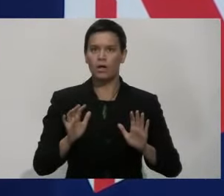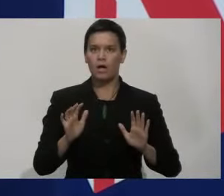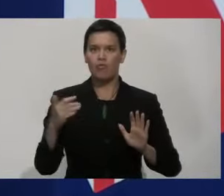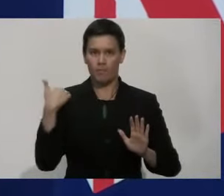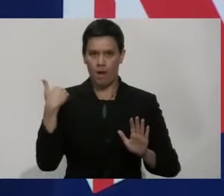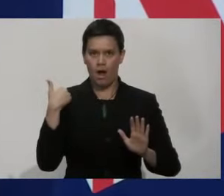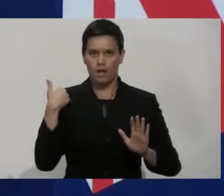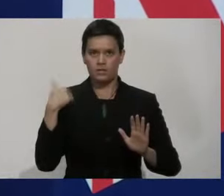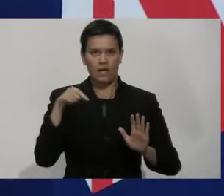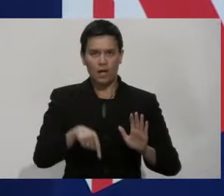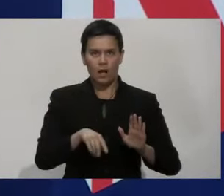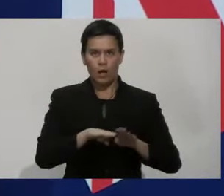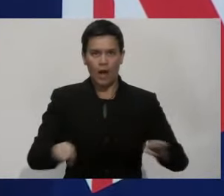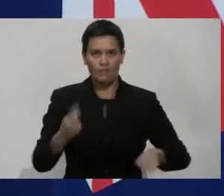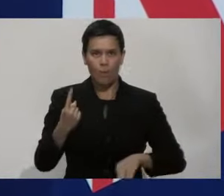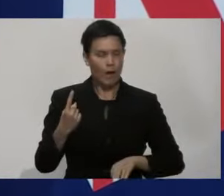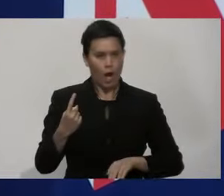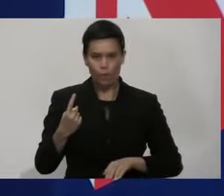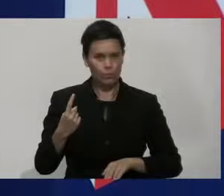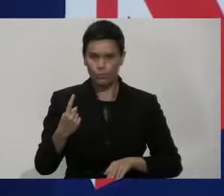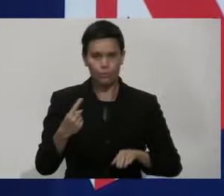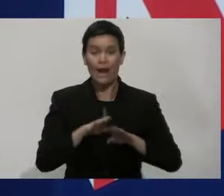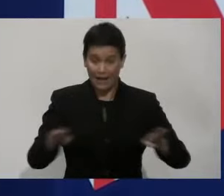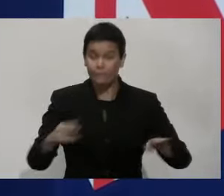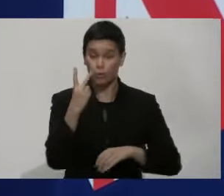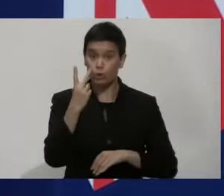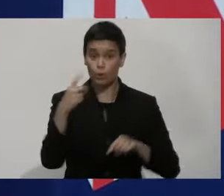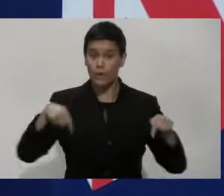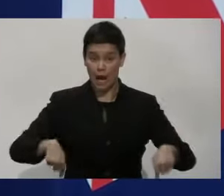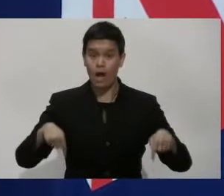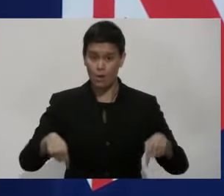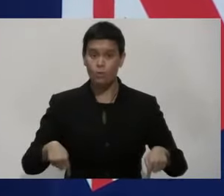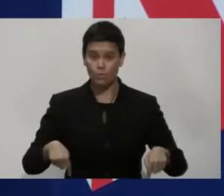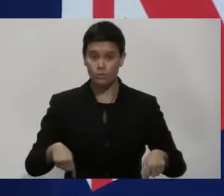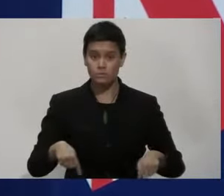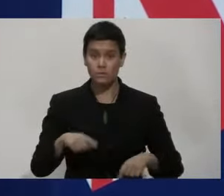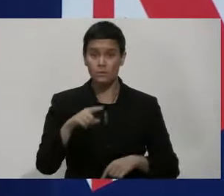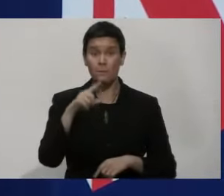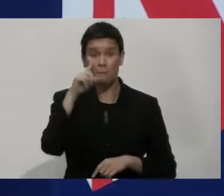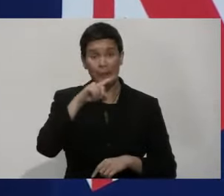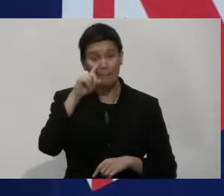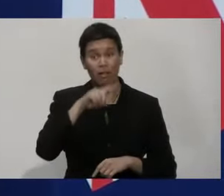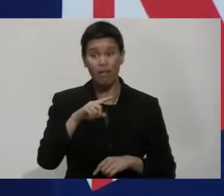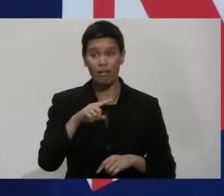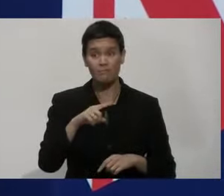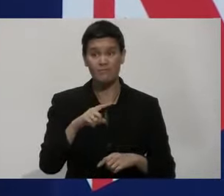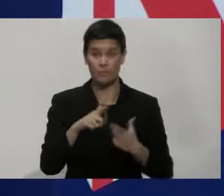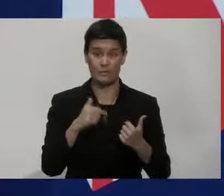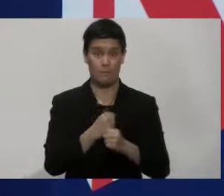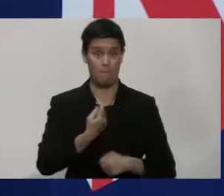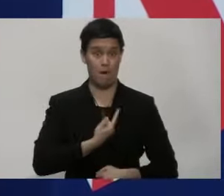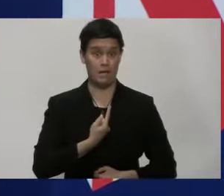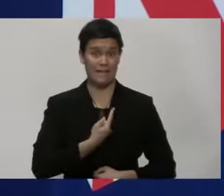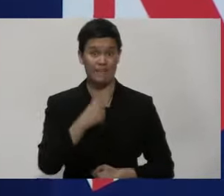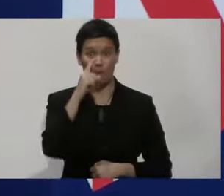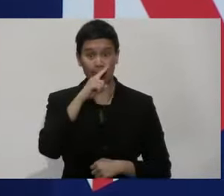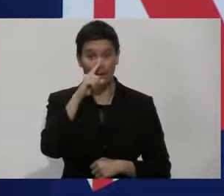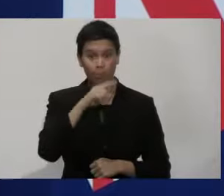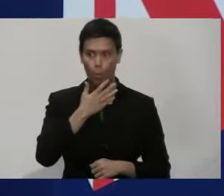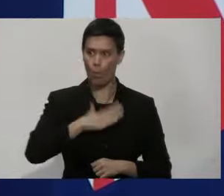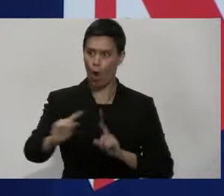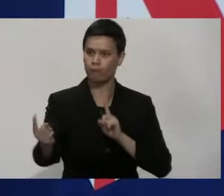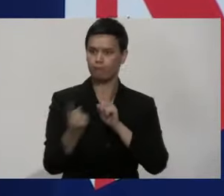in a level 2 environment. People often approach you. I've had that experience, or maybe want to engage